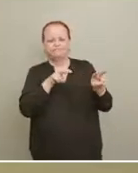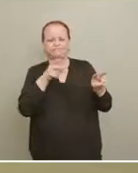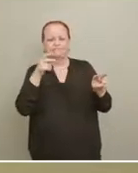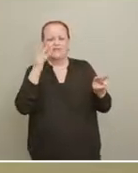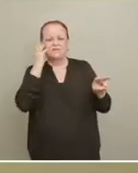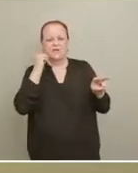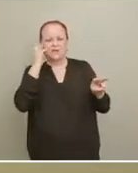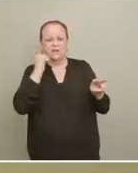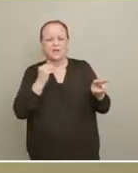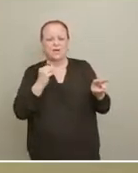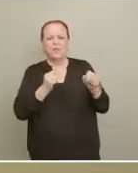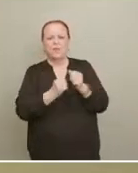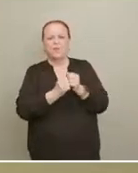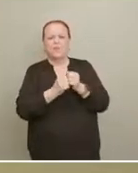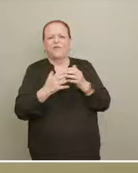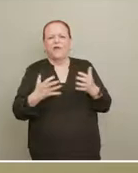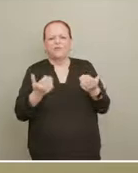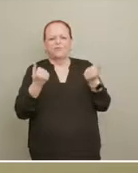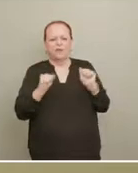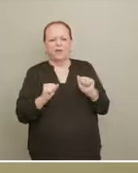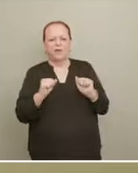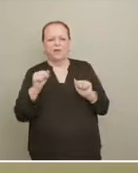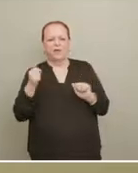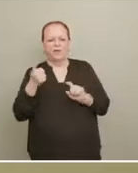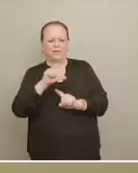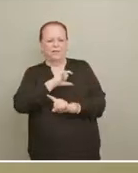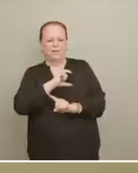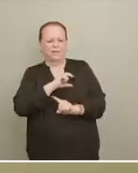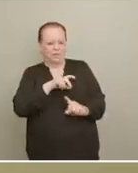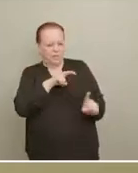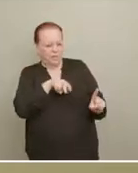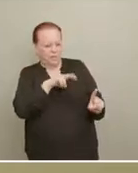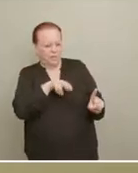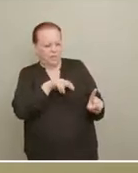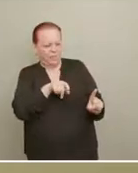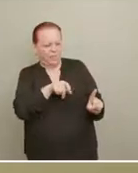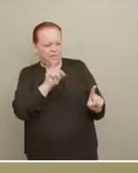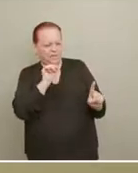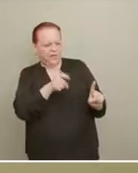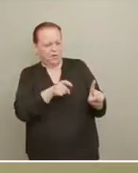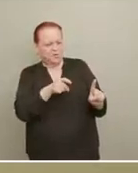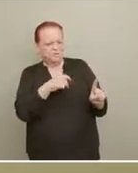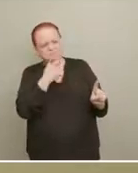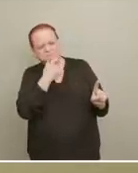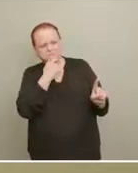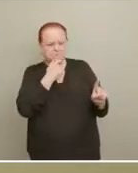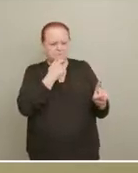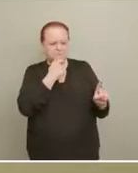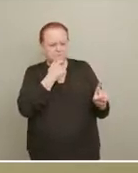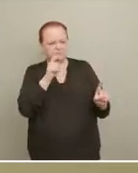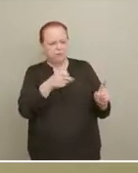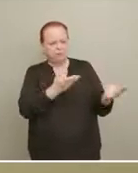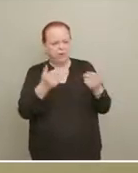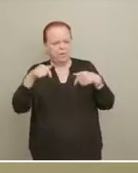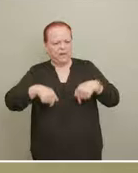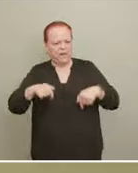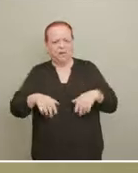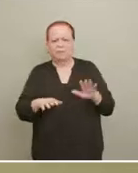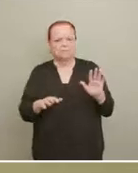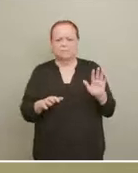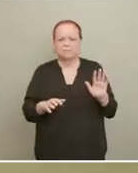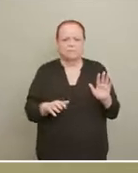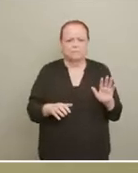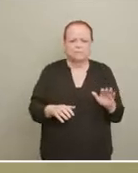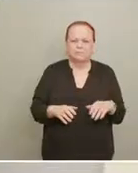without diving in deep, trying to diagnose a person onto whether or not they ought to bring them in the front door. And that leads me to my second